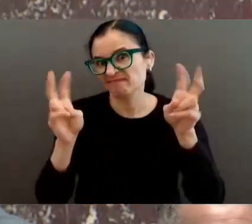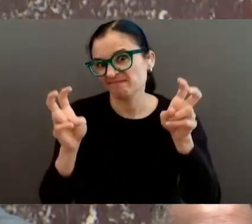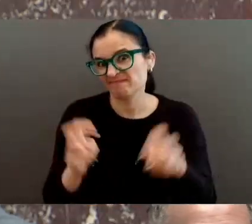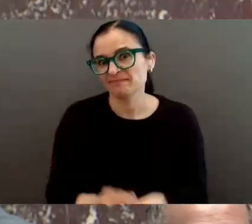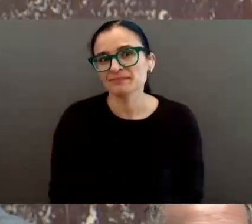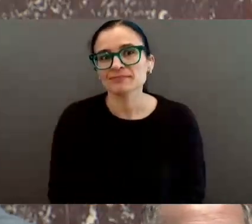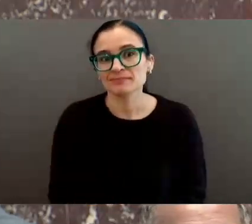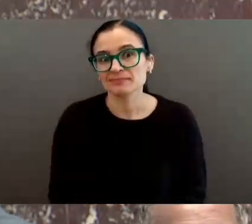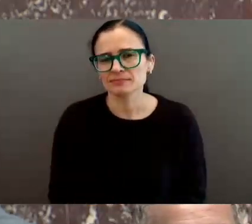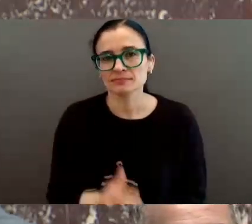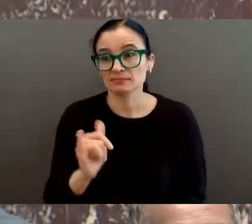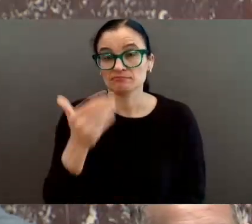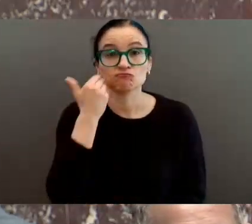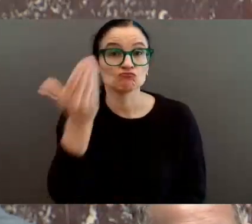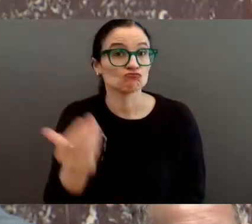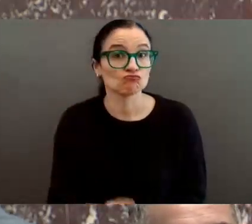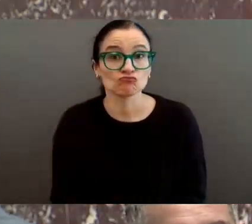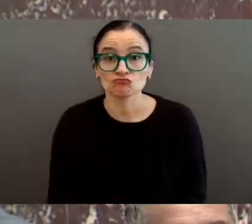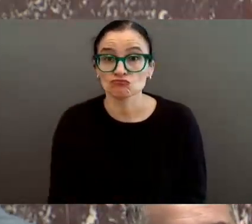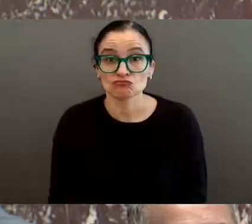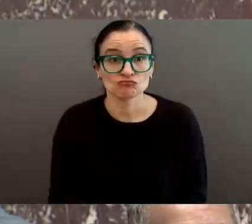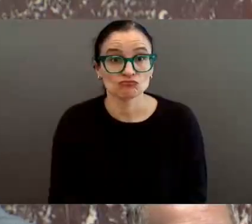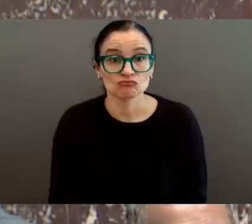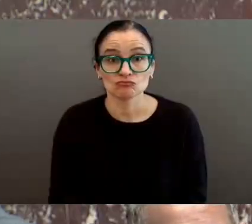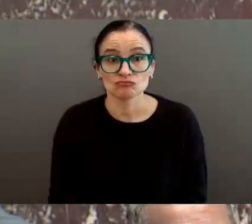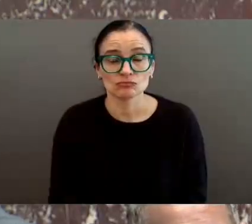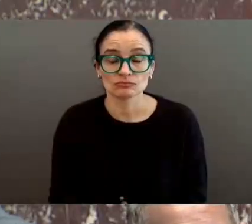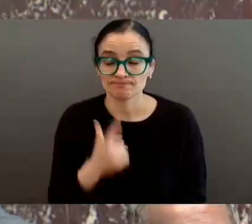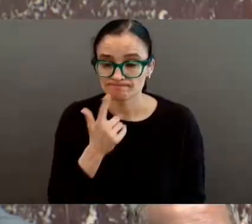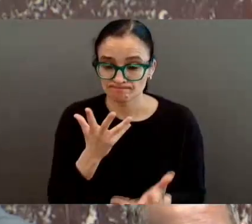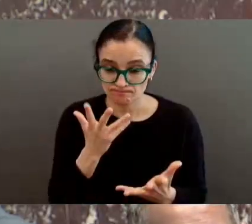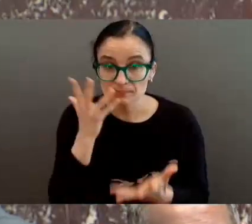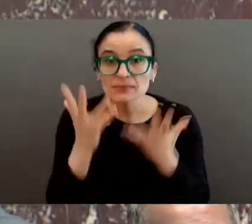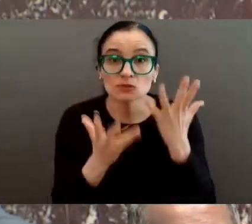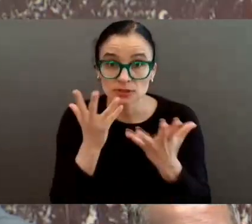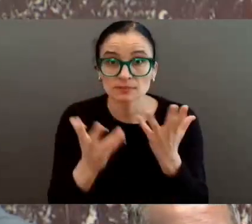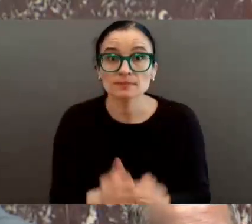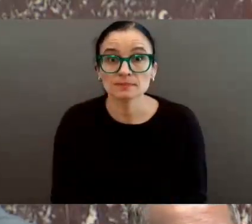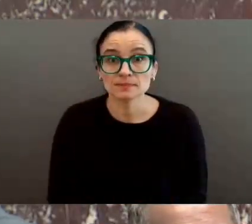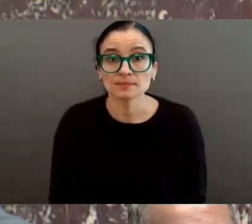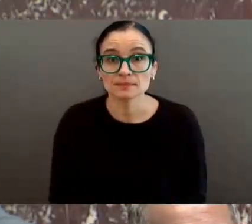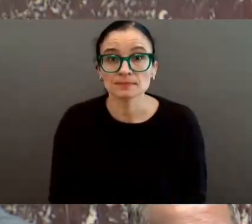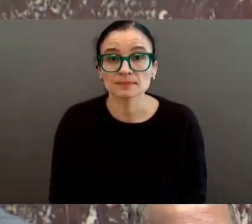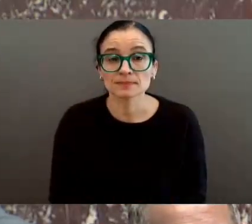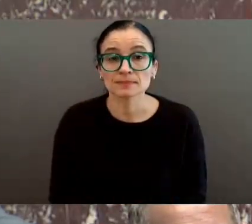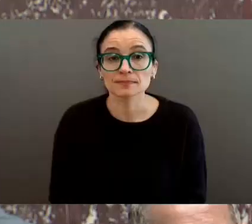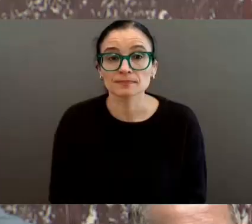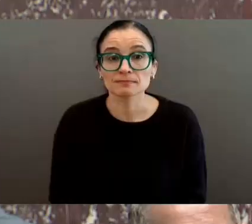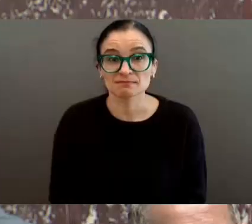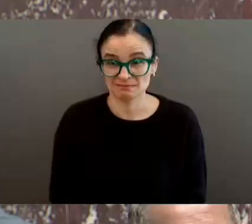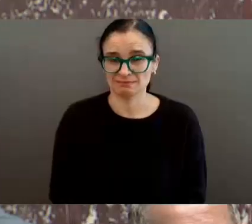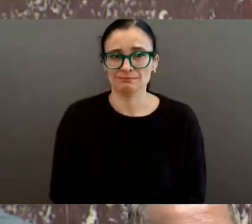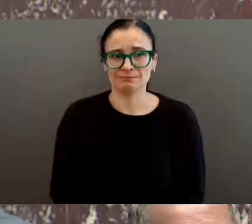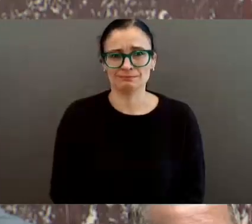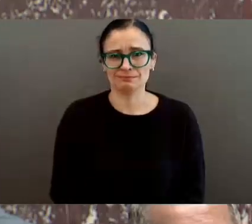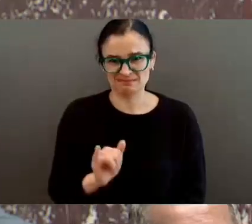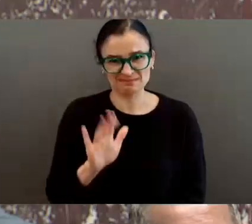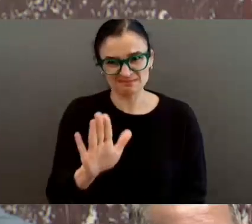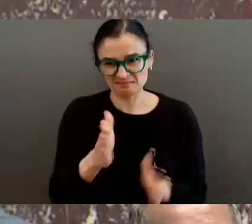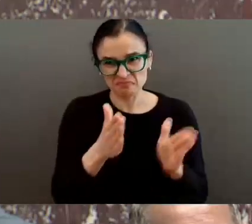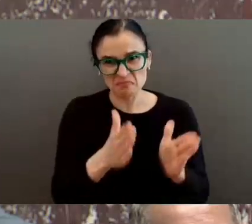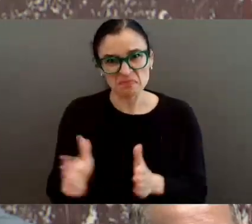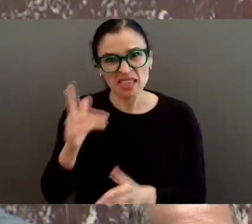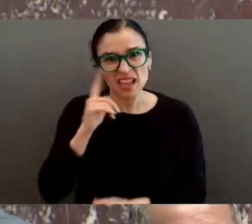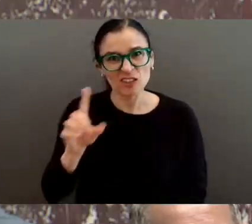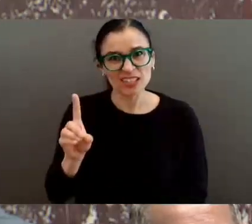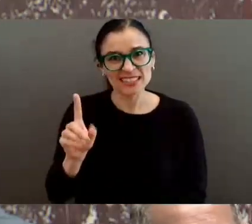absolutely embarrassing. A plan for the downtown east side. Are you kidding me? So the Premier may not